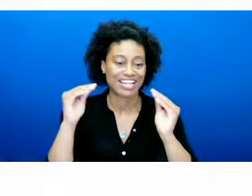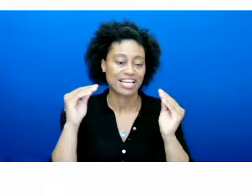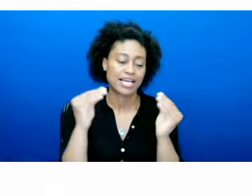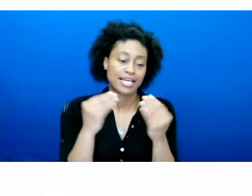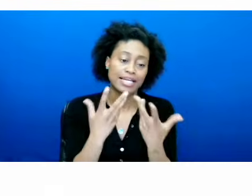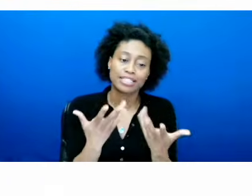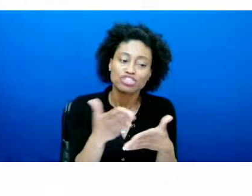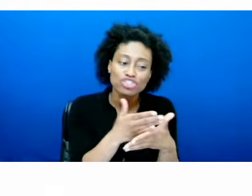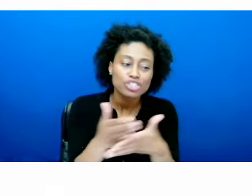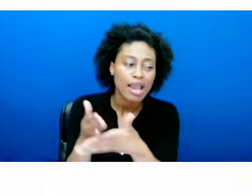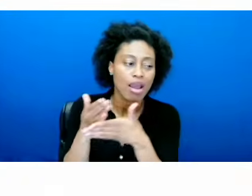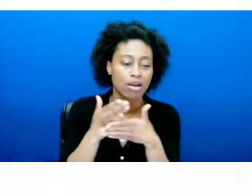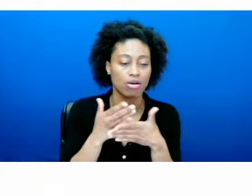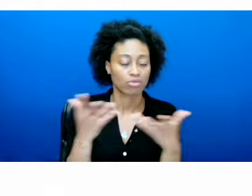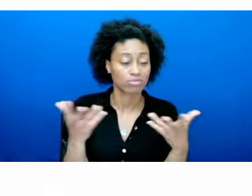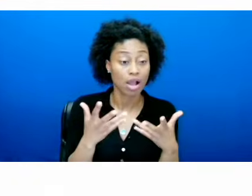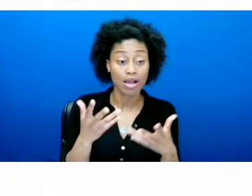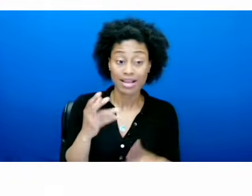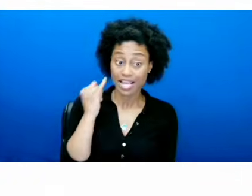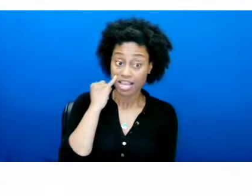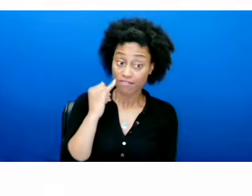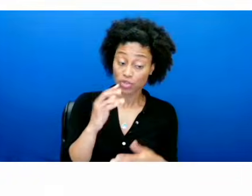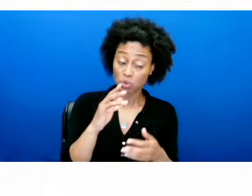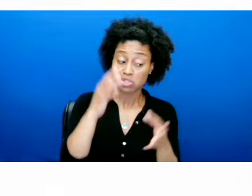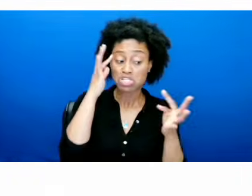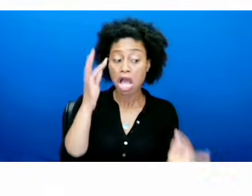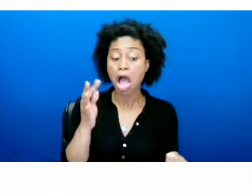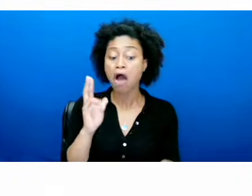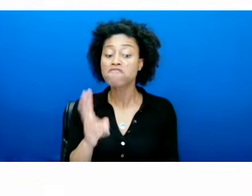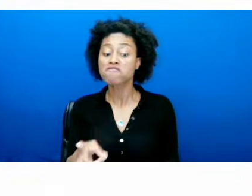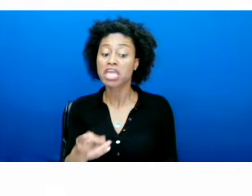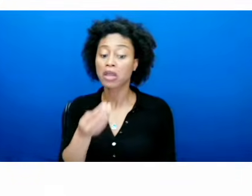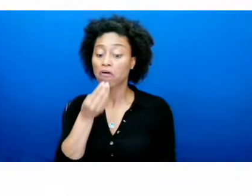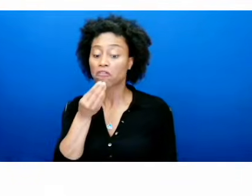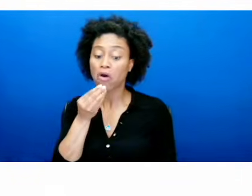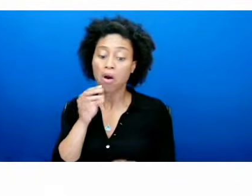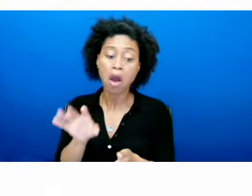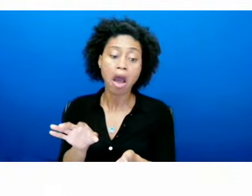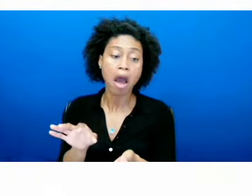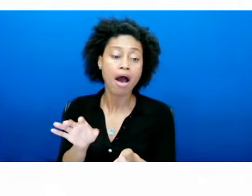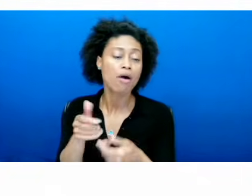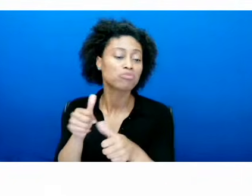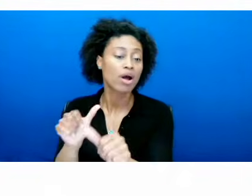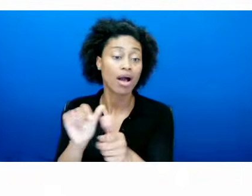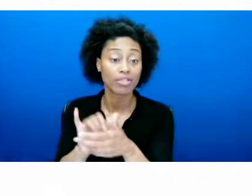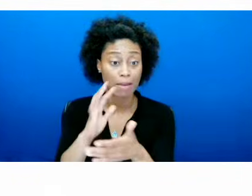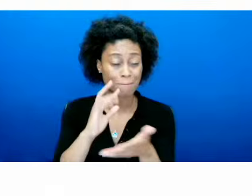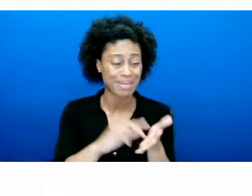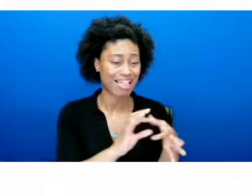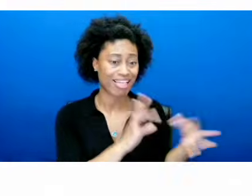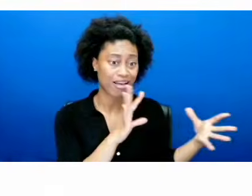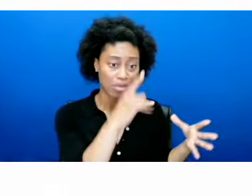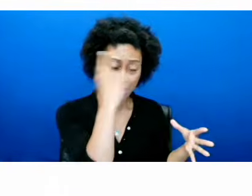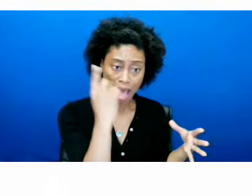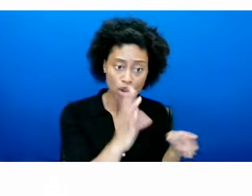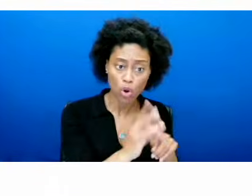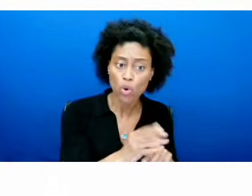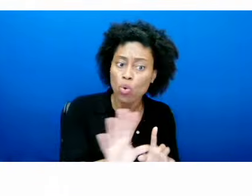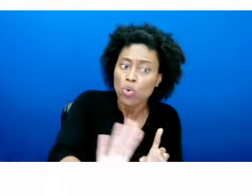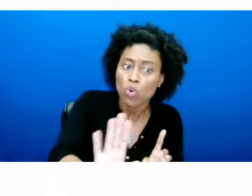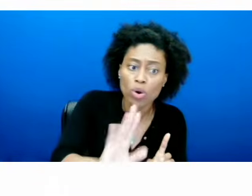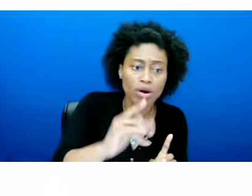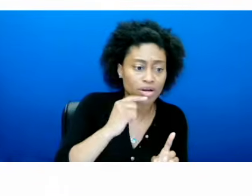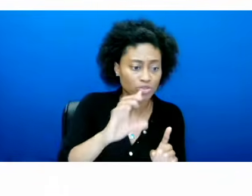is that going vegan does not mean saying goodbye to your culture. Going vegan doesn't mean that you have to dim down